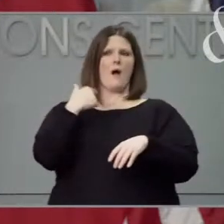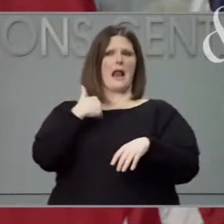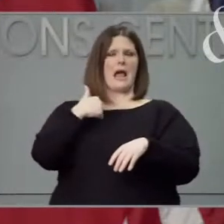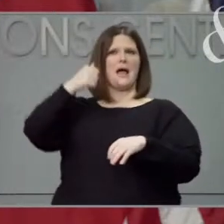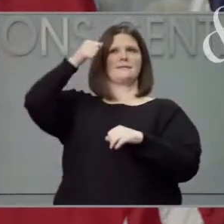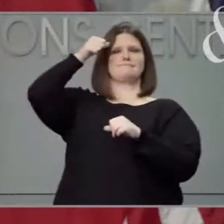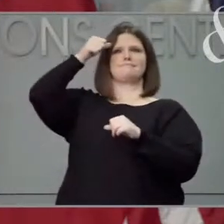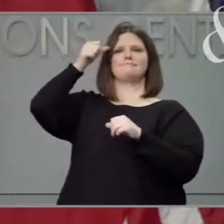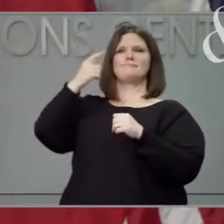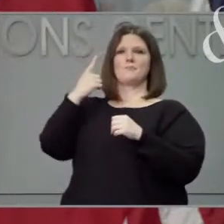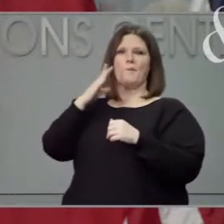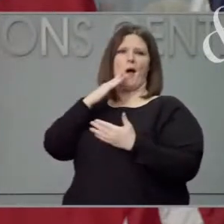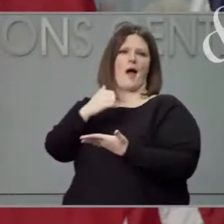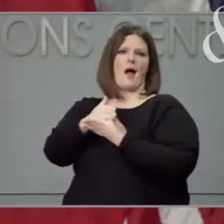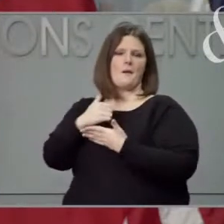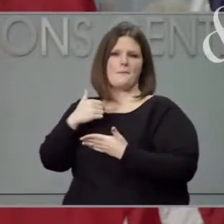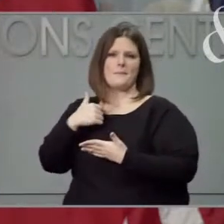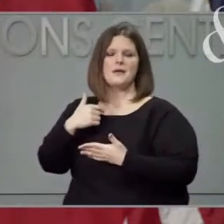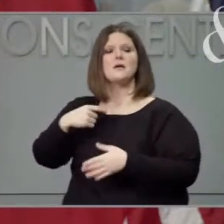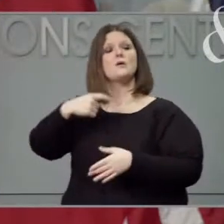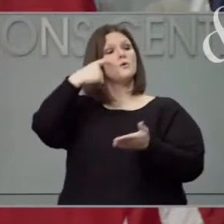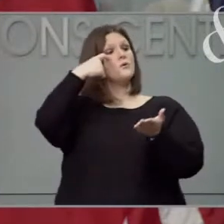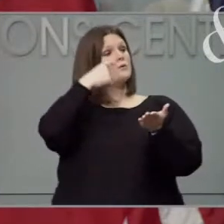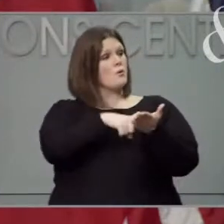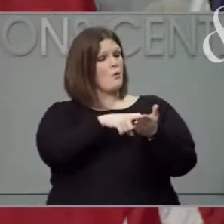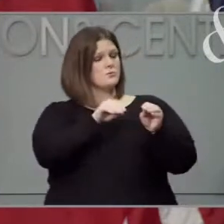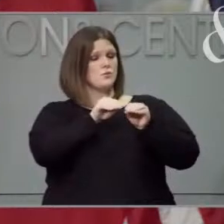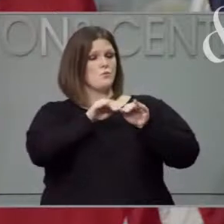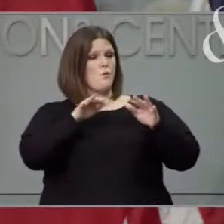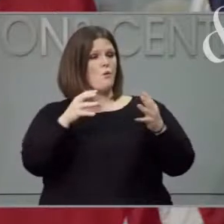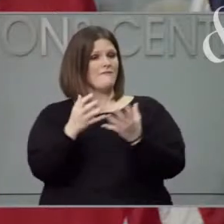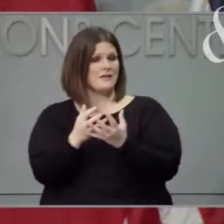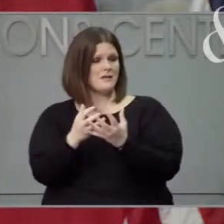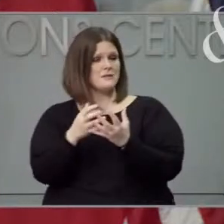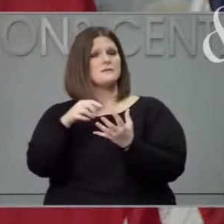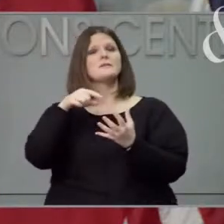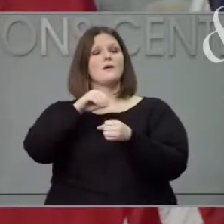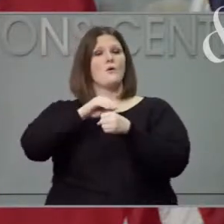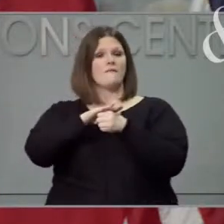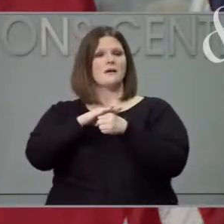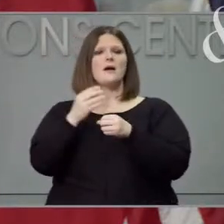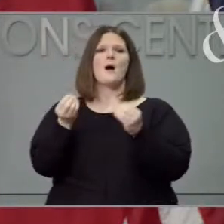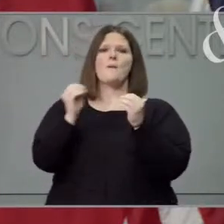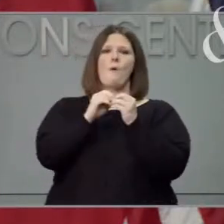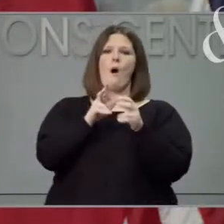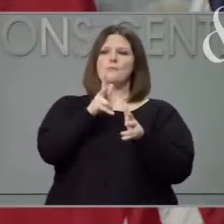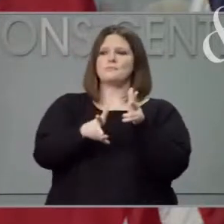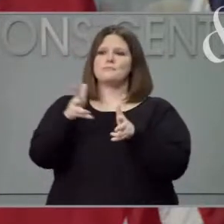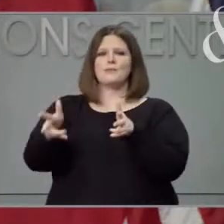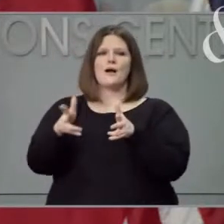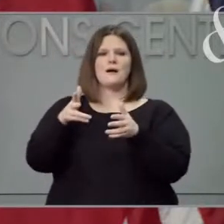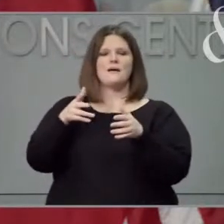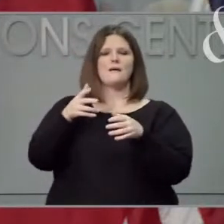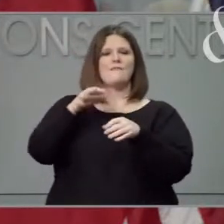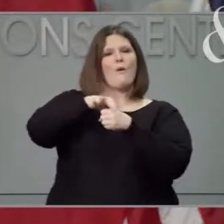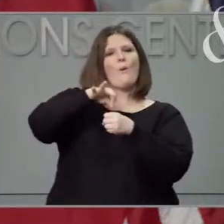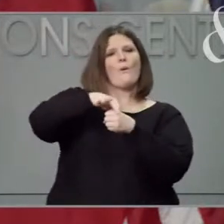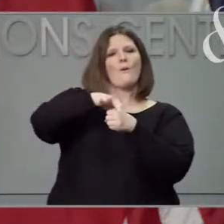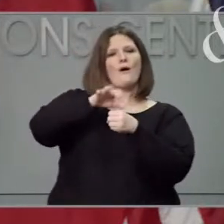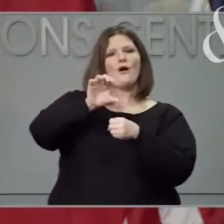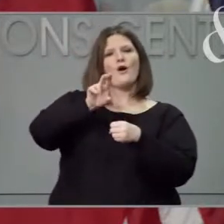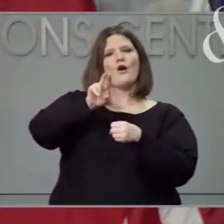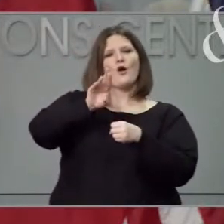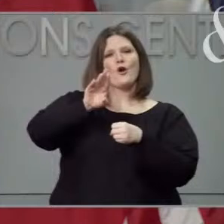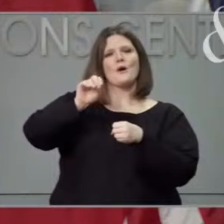that what we saw because of the pandemic is an increased use in our curbside early voting, or our curbside voting at our early